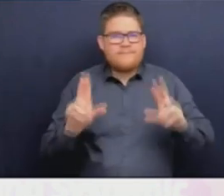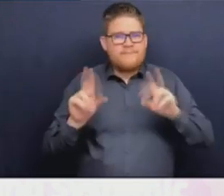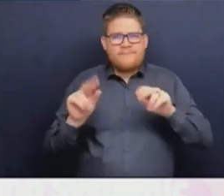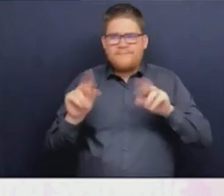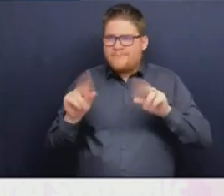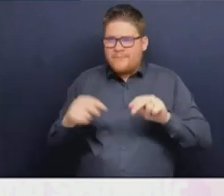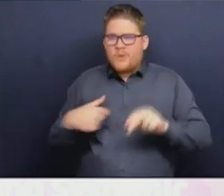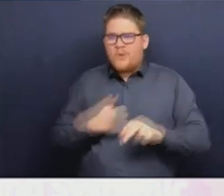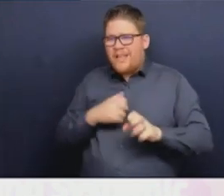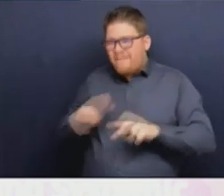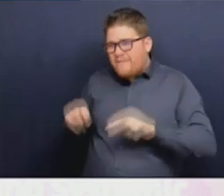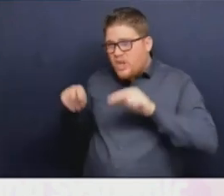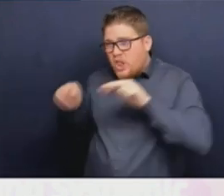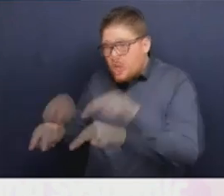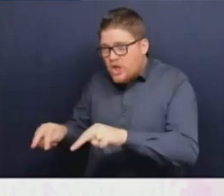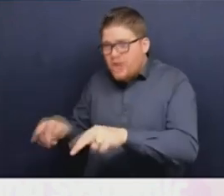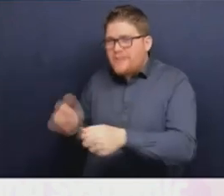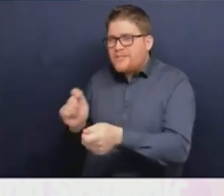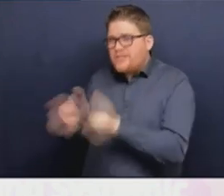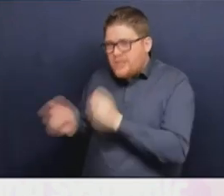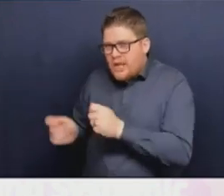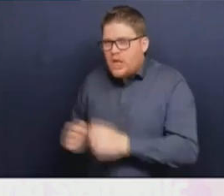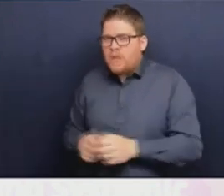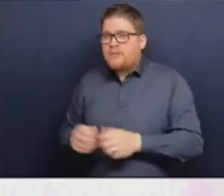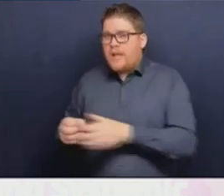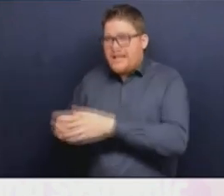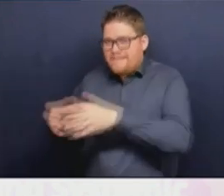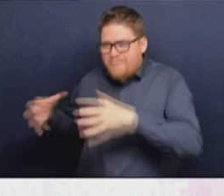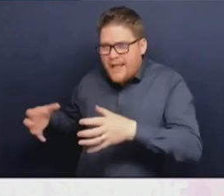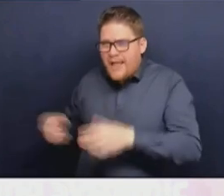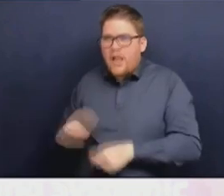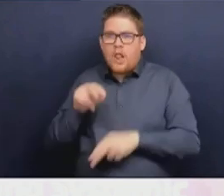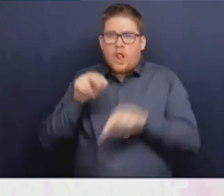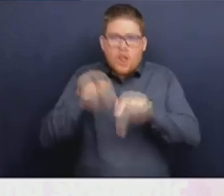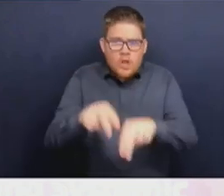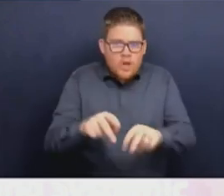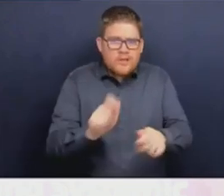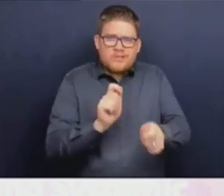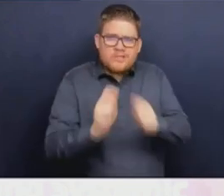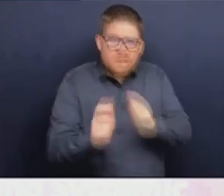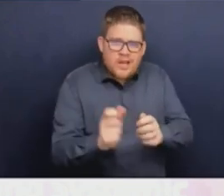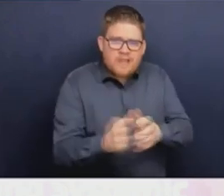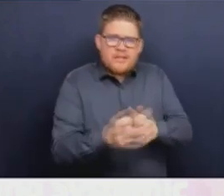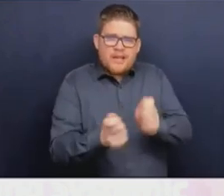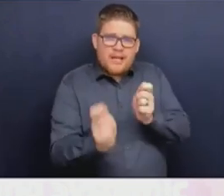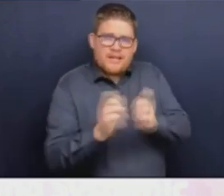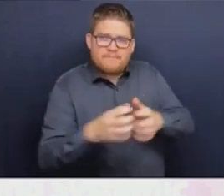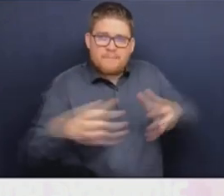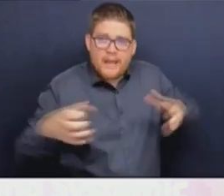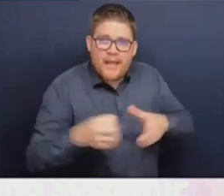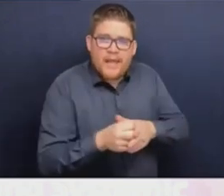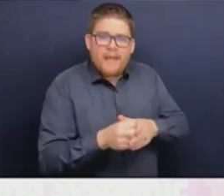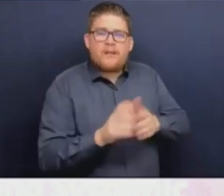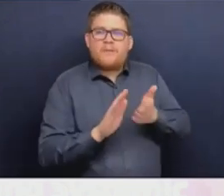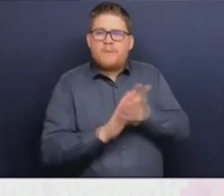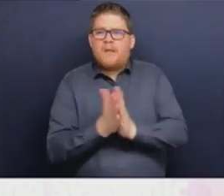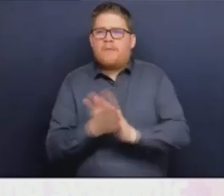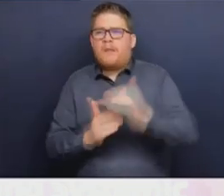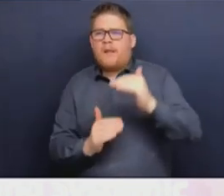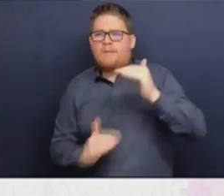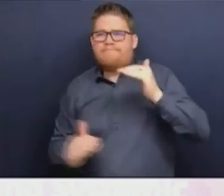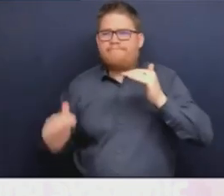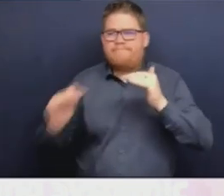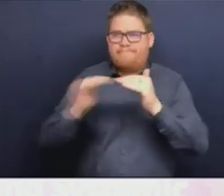is a foundational piece in that transformation, and there will be many more to come. With respect to the key elements of the all-party